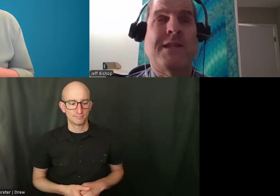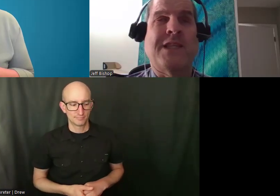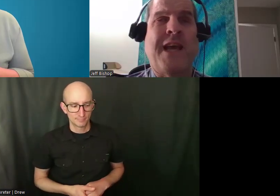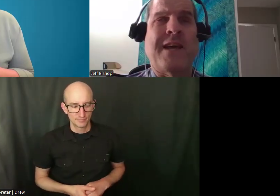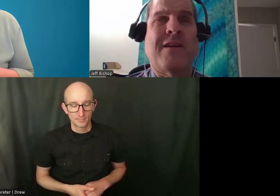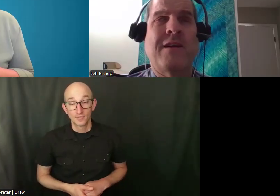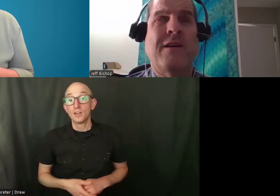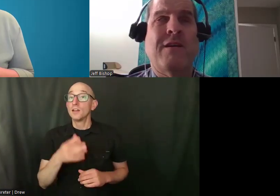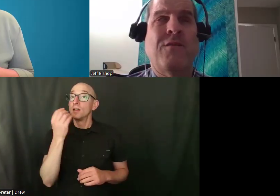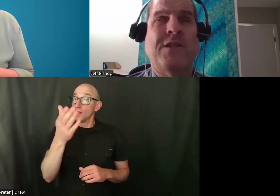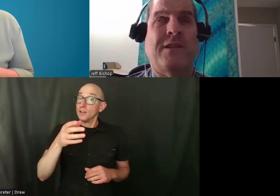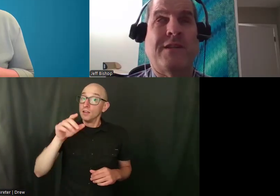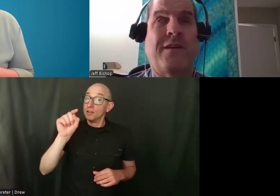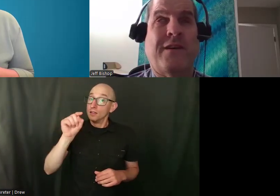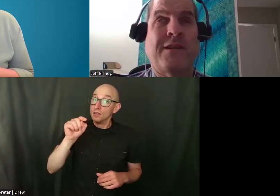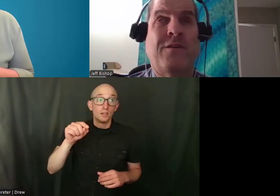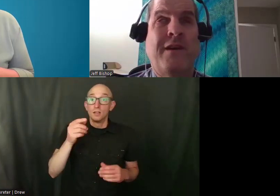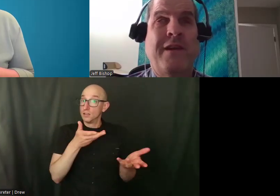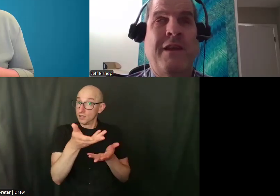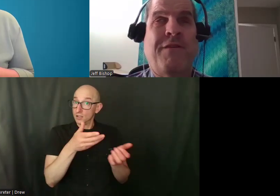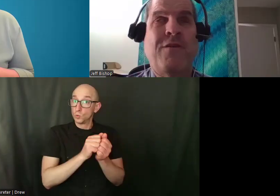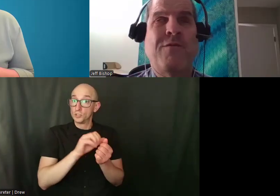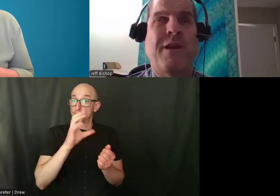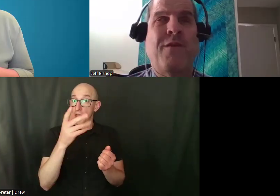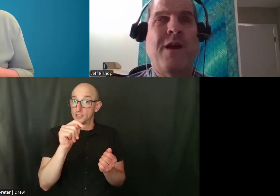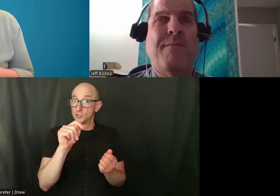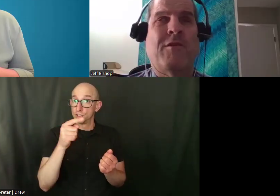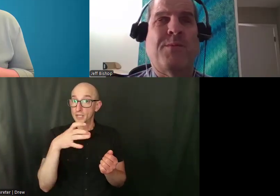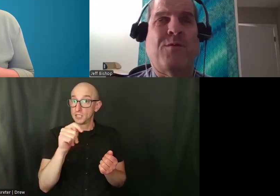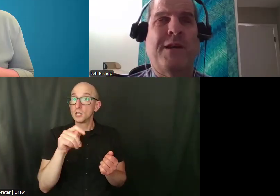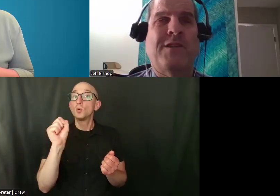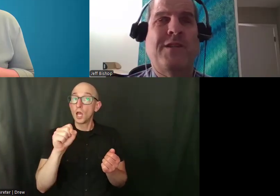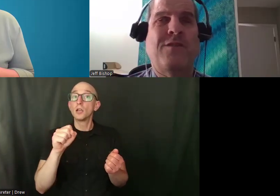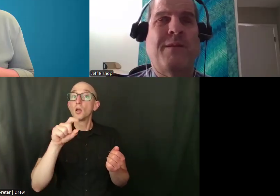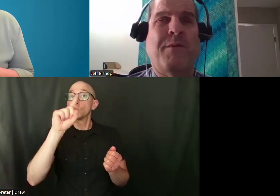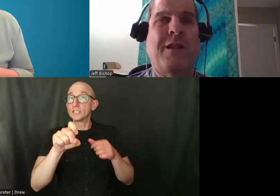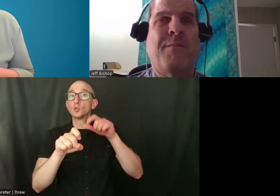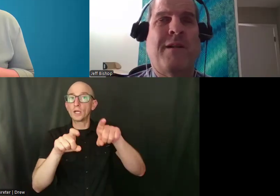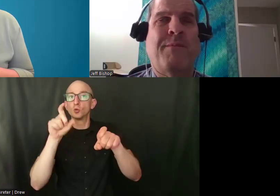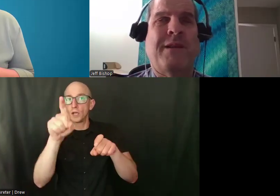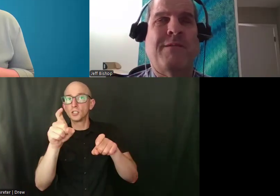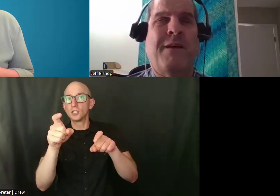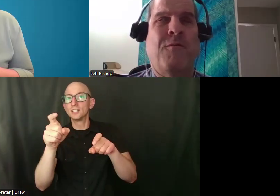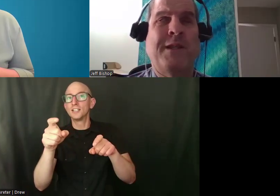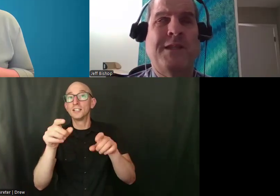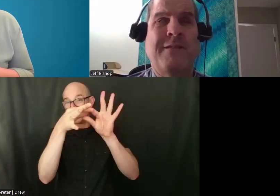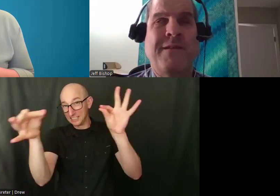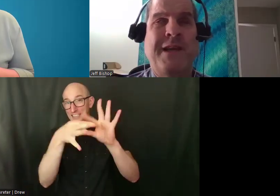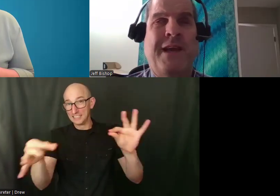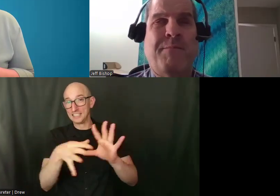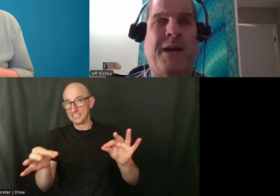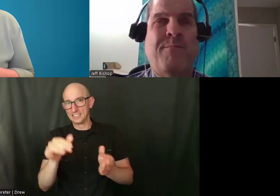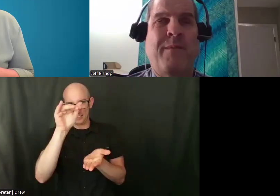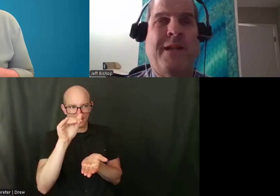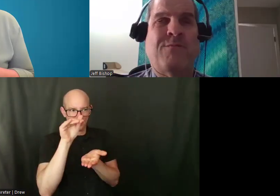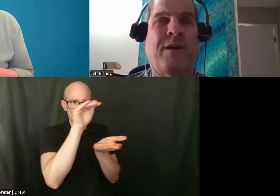can stack questions here. So if you have multiple questions, you can bring them all up at once